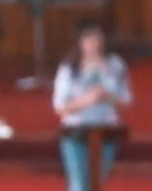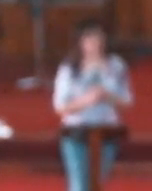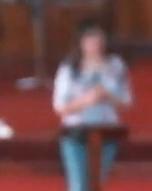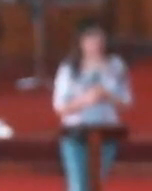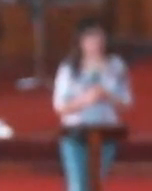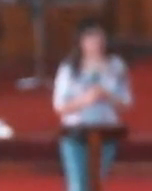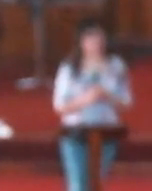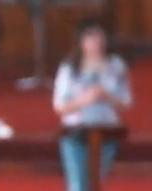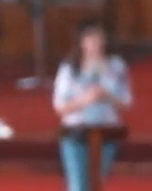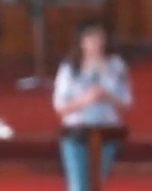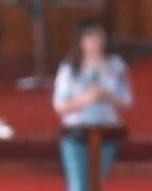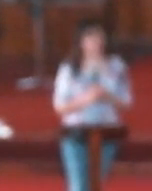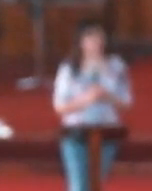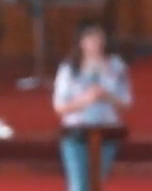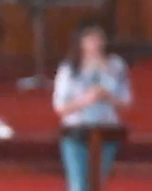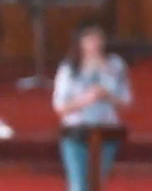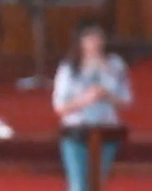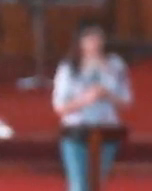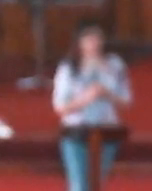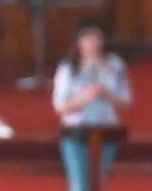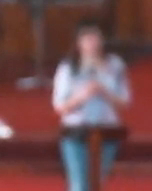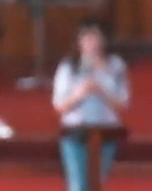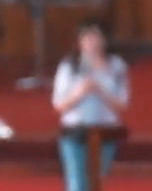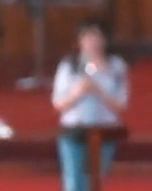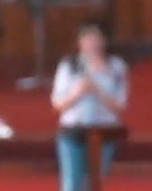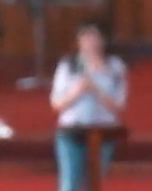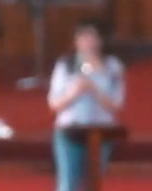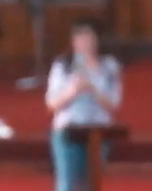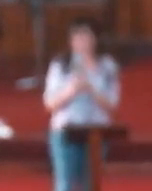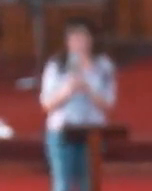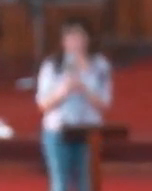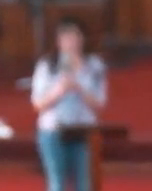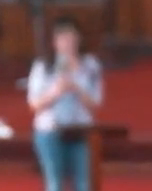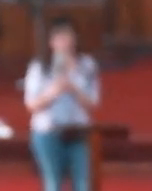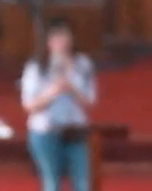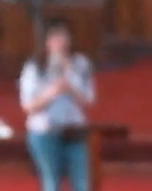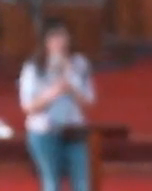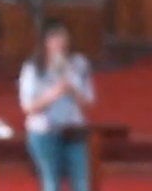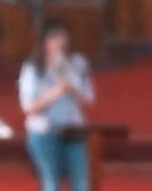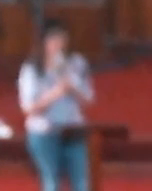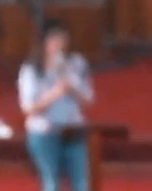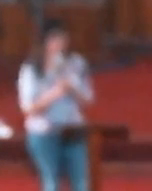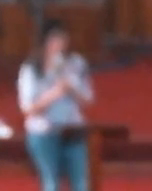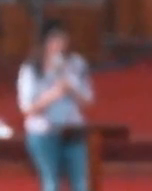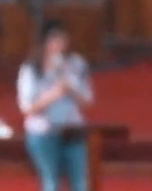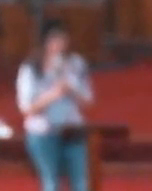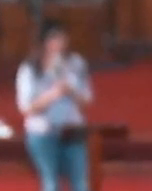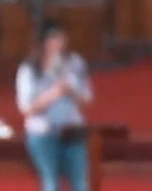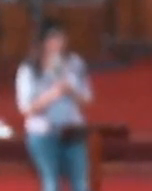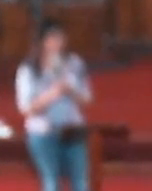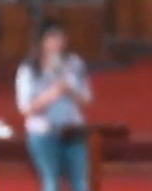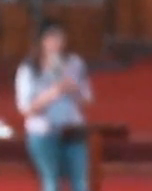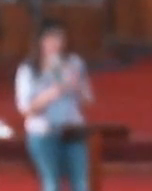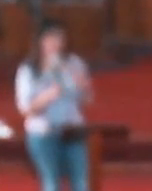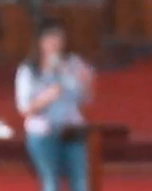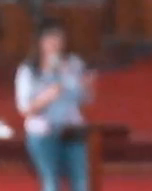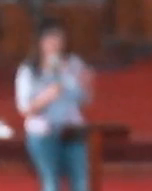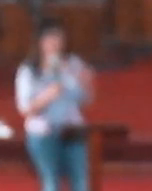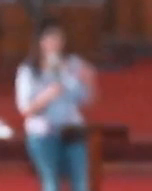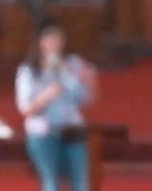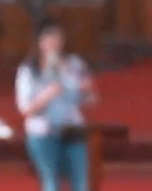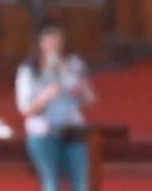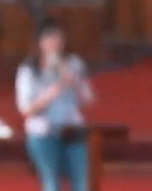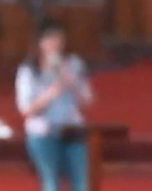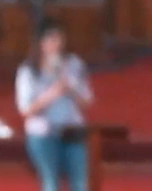cosas que Dios no ha dicho. And with the positive confessions, many times you're just within your own flesh, looking and wanting things